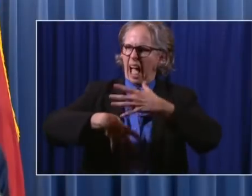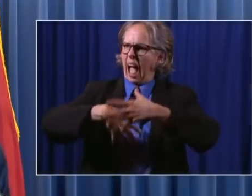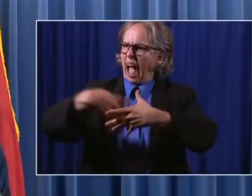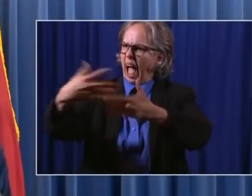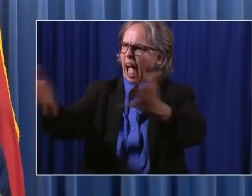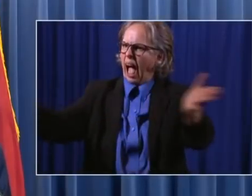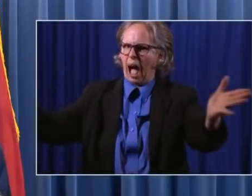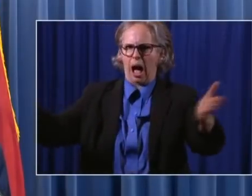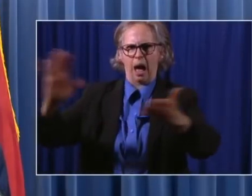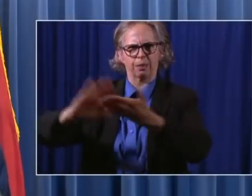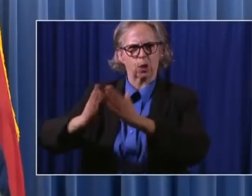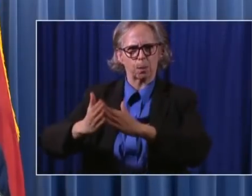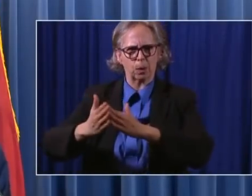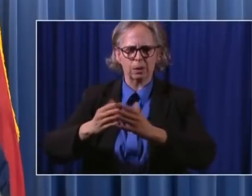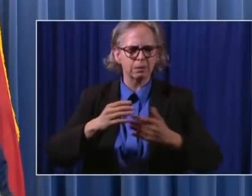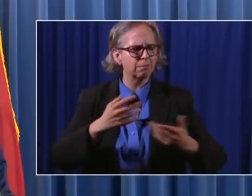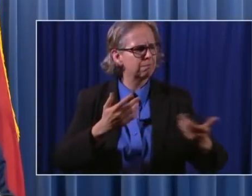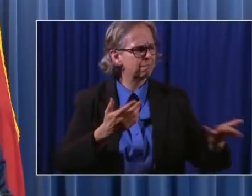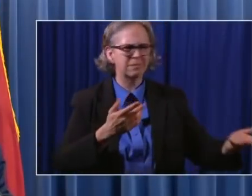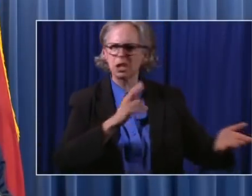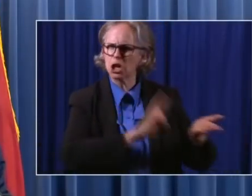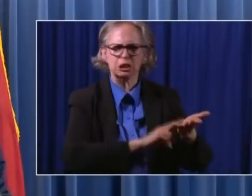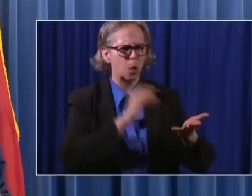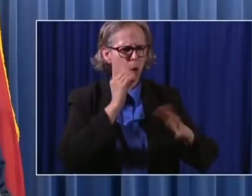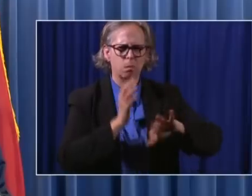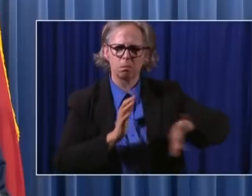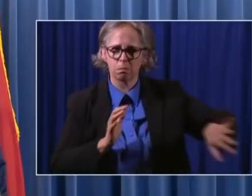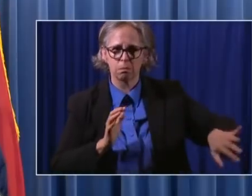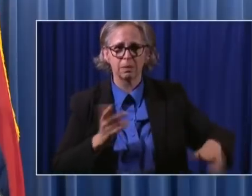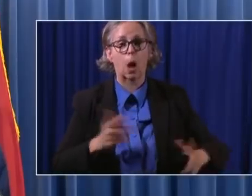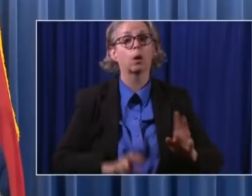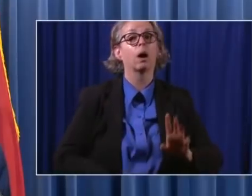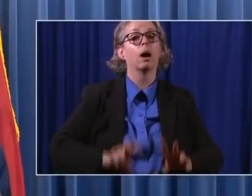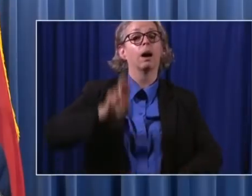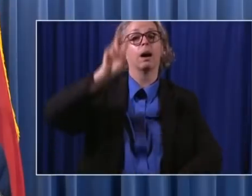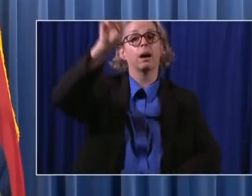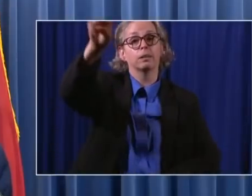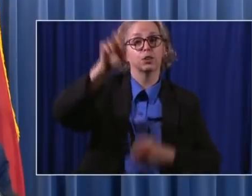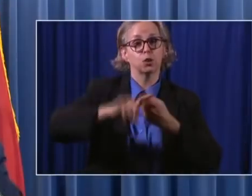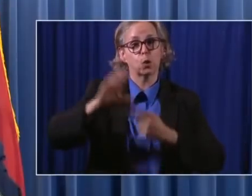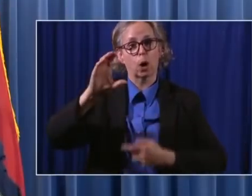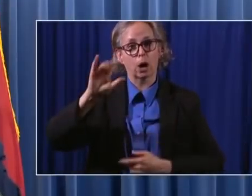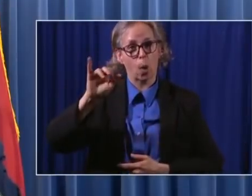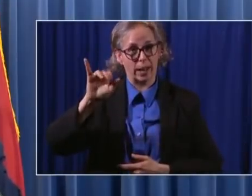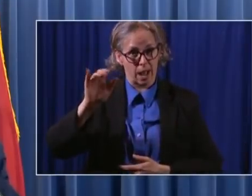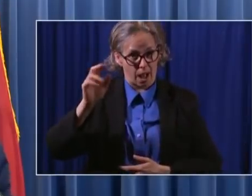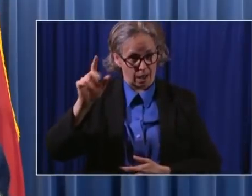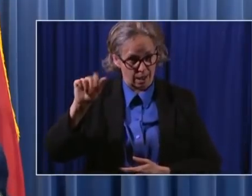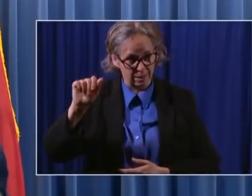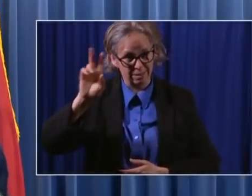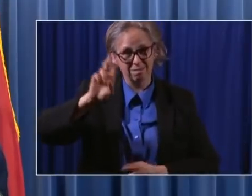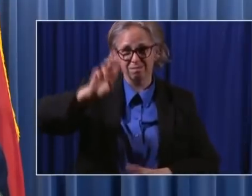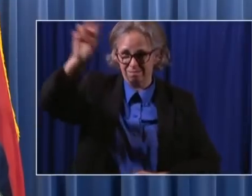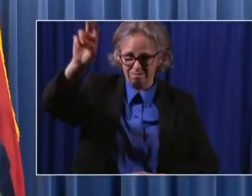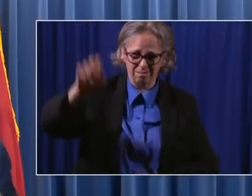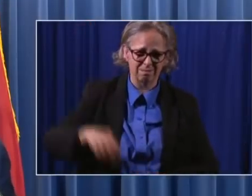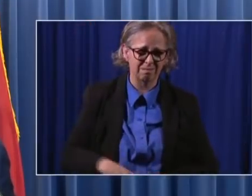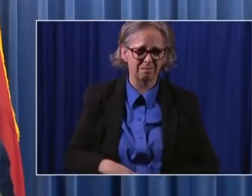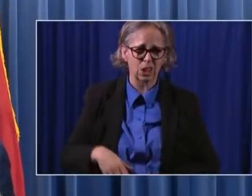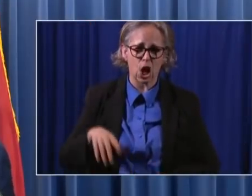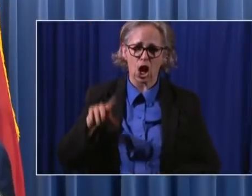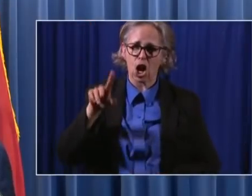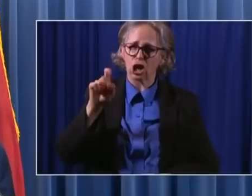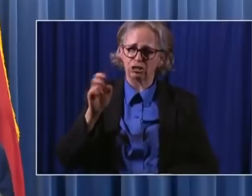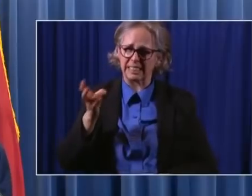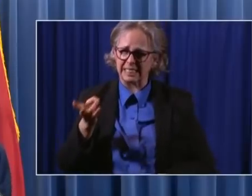County. Up to Cuyahoga County, still at a critical stage. They're averaging 179 new cases per day,